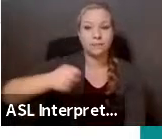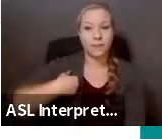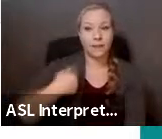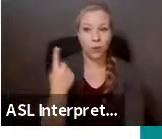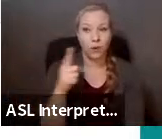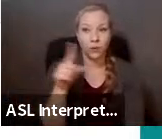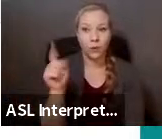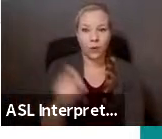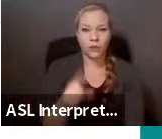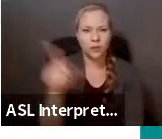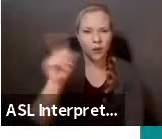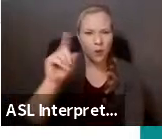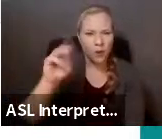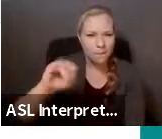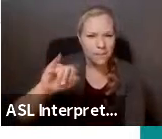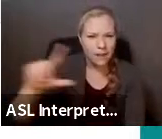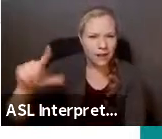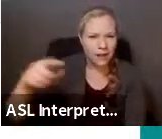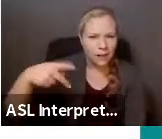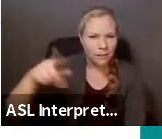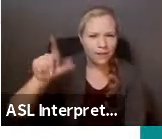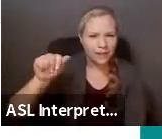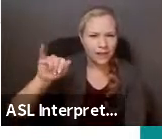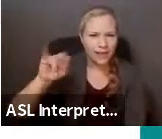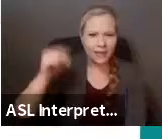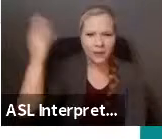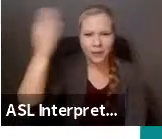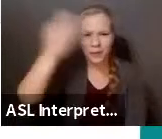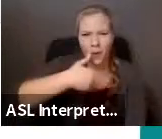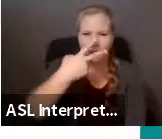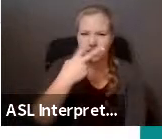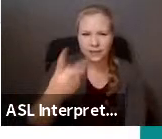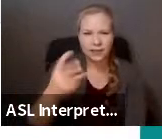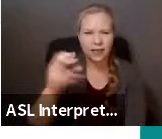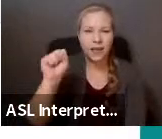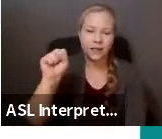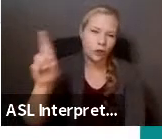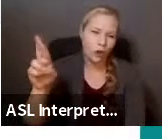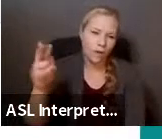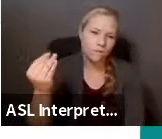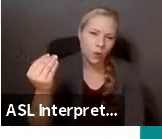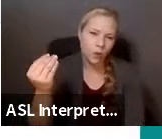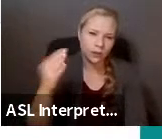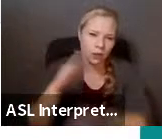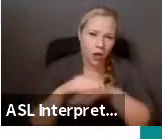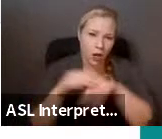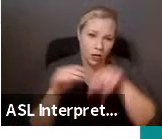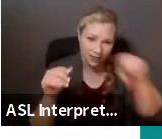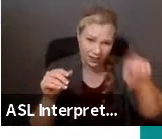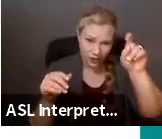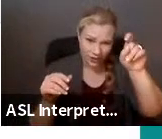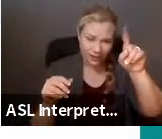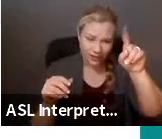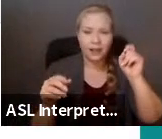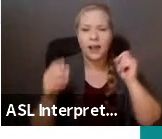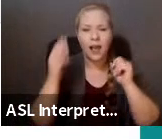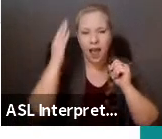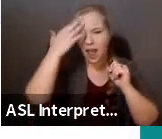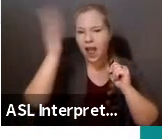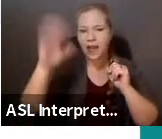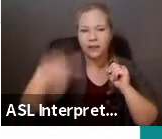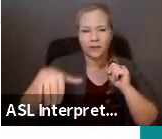see Mill Plain on here or SR 14. I realize there's going to be challenges